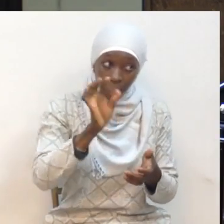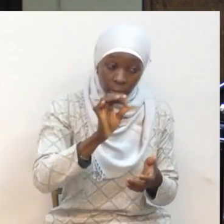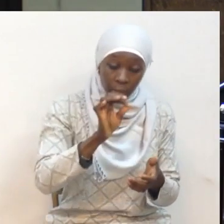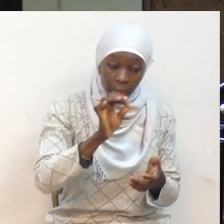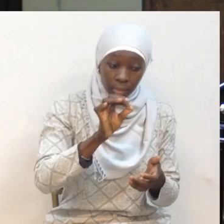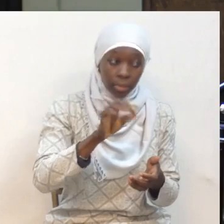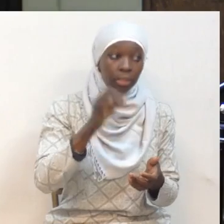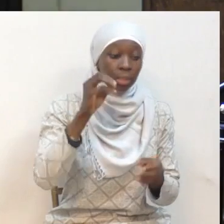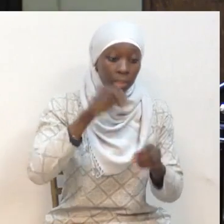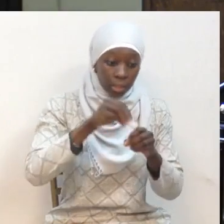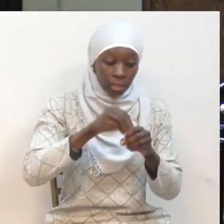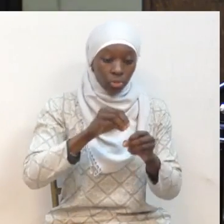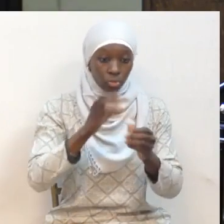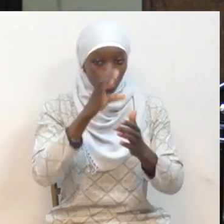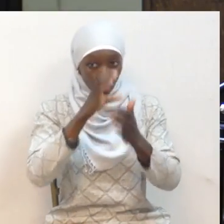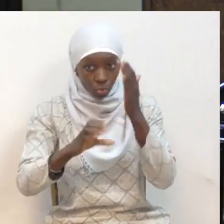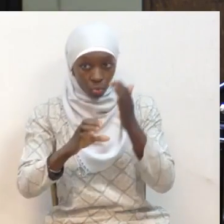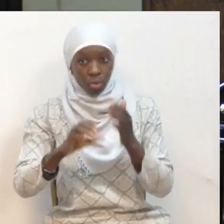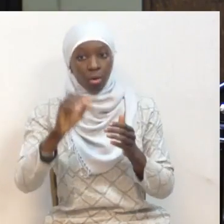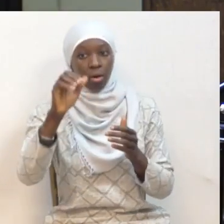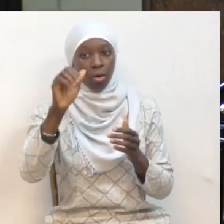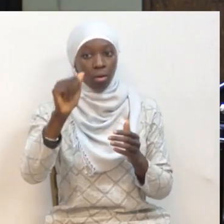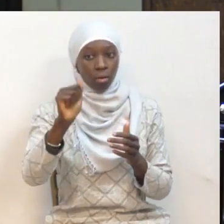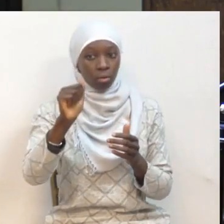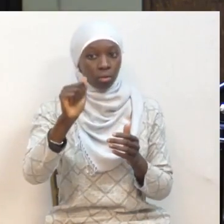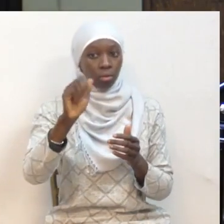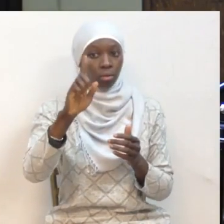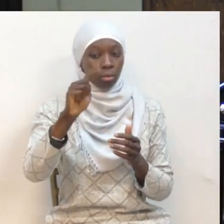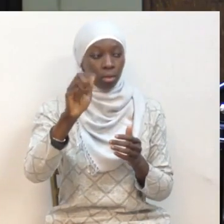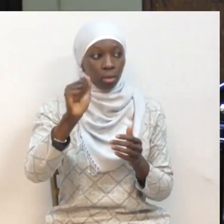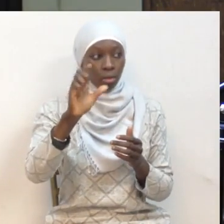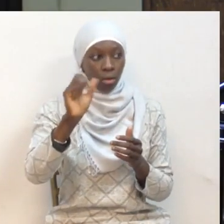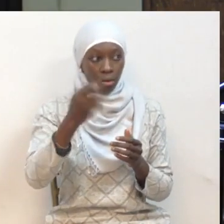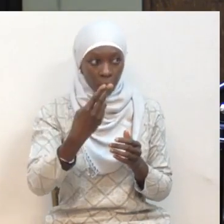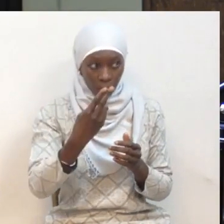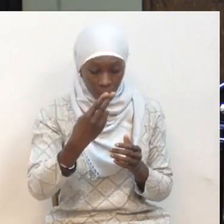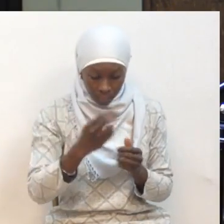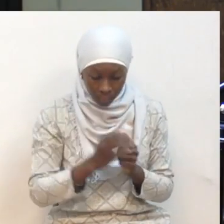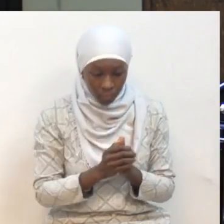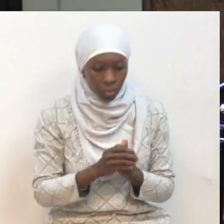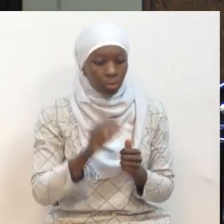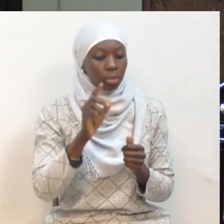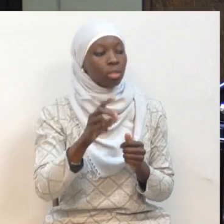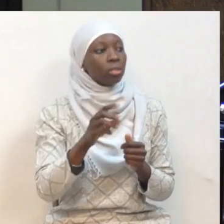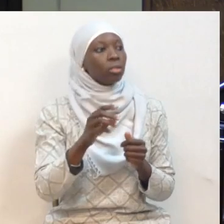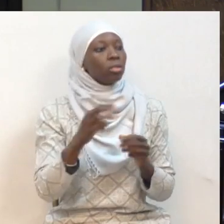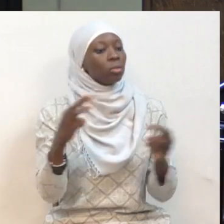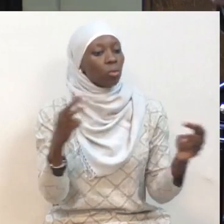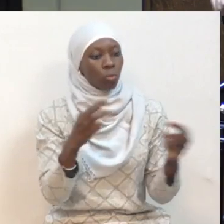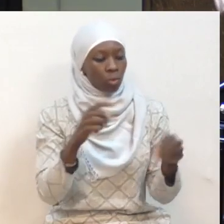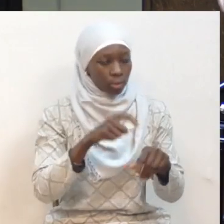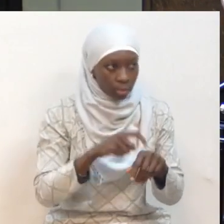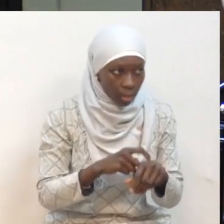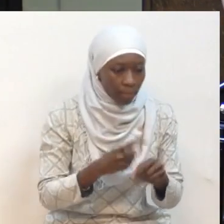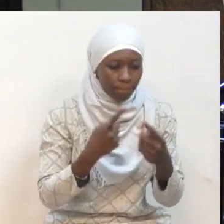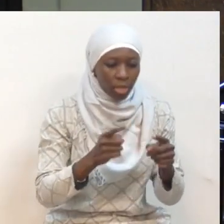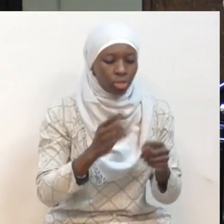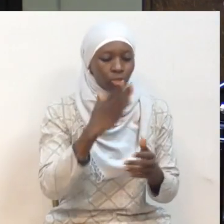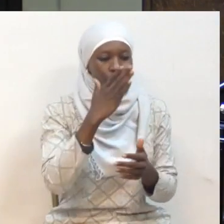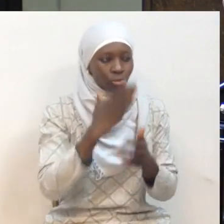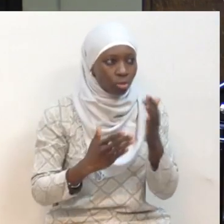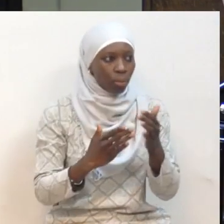This is war time. Don't kick her out. But some cruel people, they kick a woman out even in this